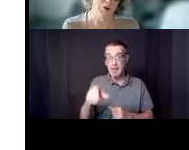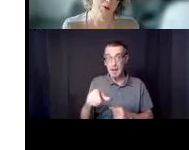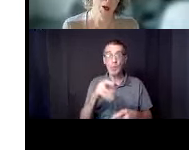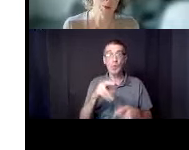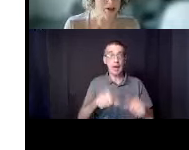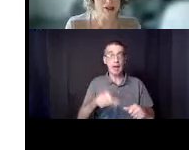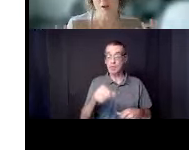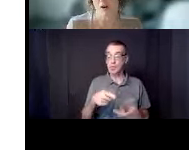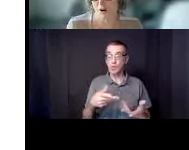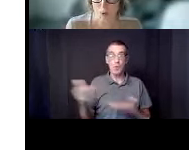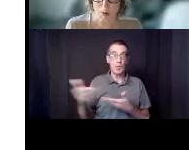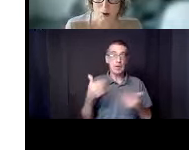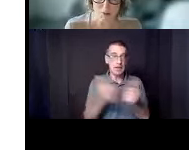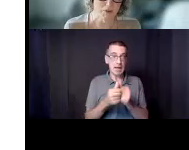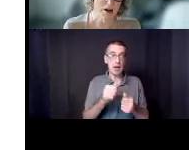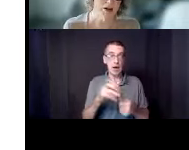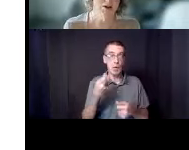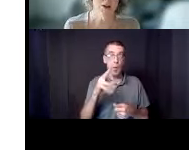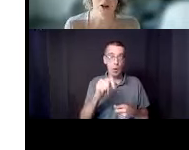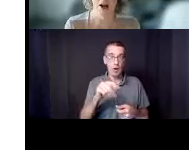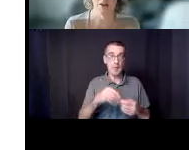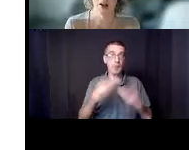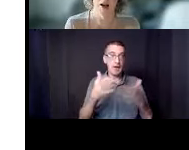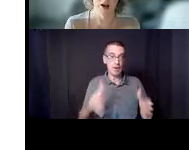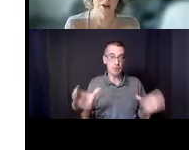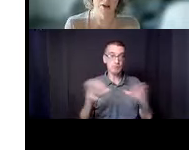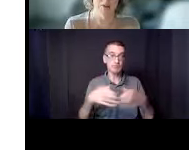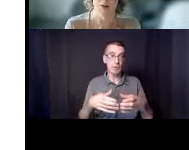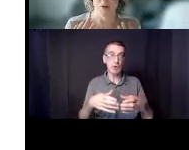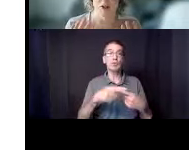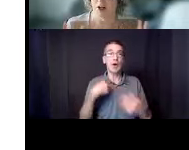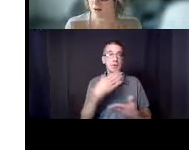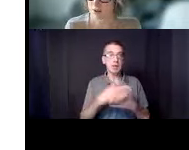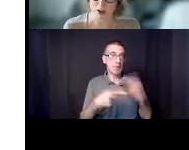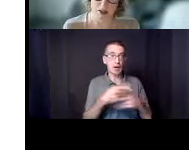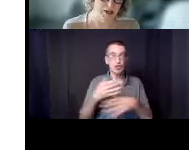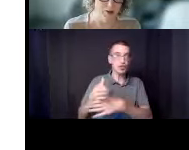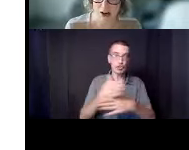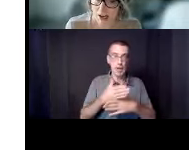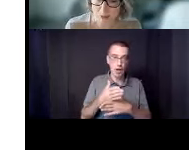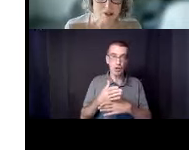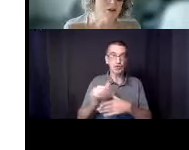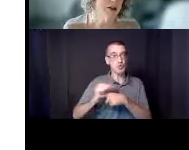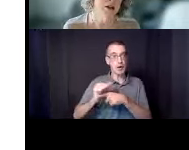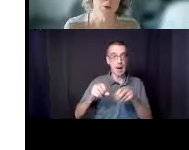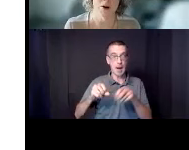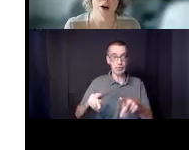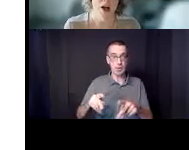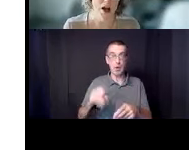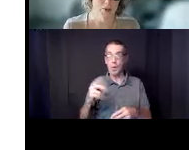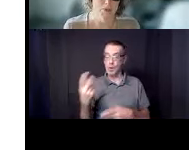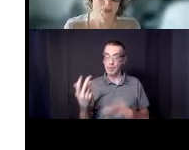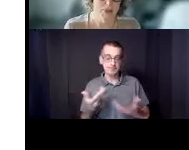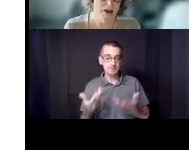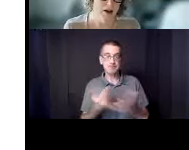could you bring together a cohort of providers to have some sort of shared like training opportunity, or